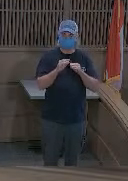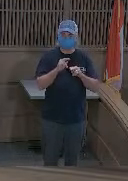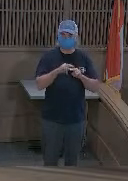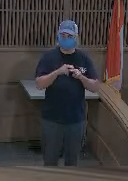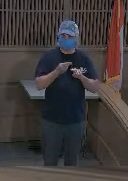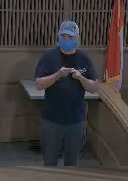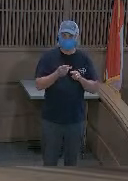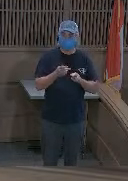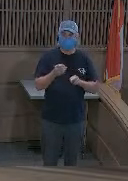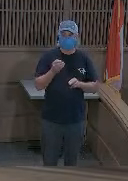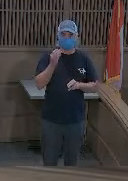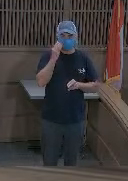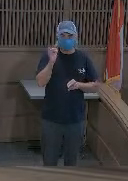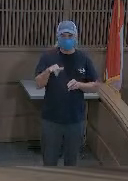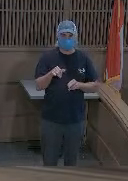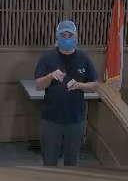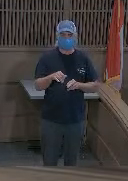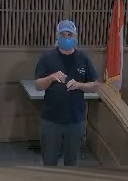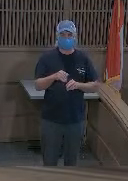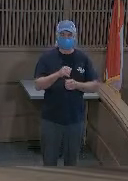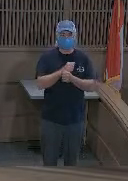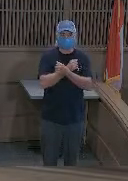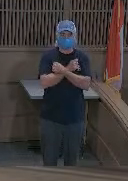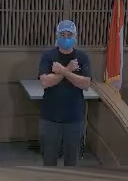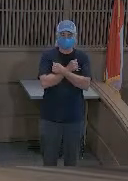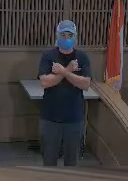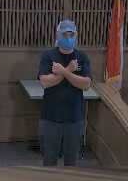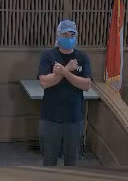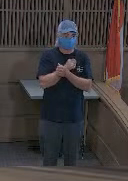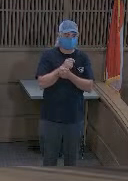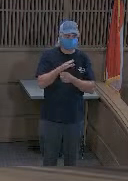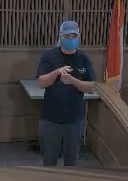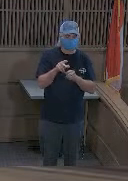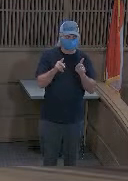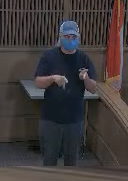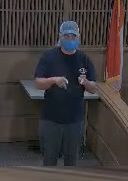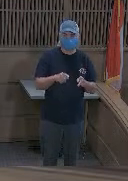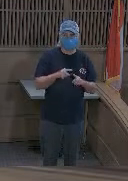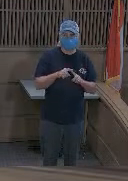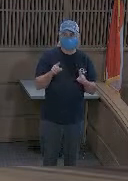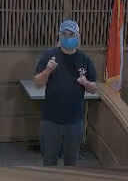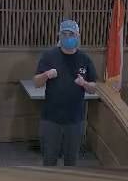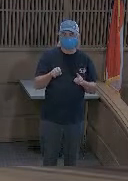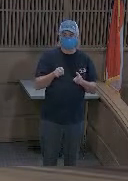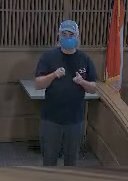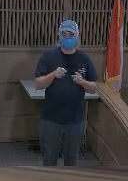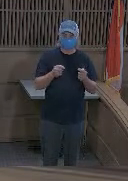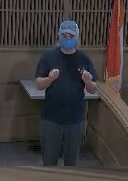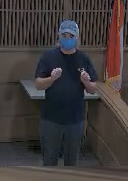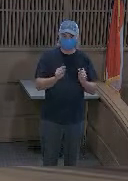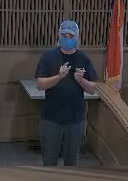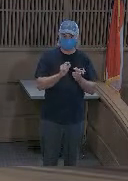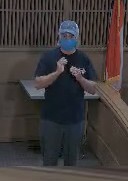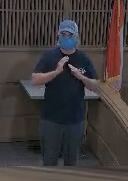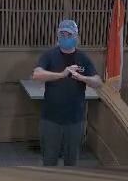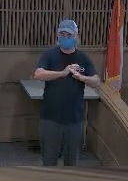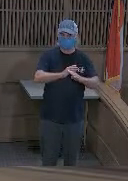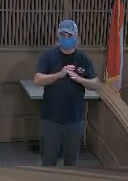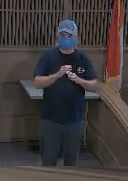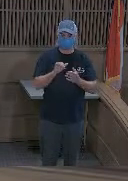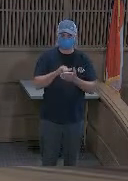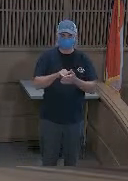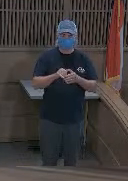important part of the patient's recovery, and we don't want to suspend visitation altogether, but we're having to take some steps to try to limit the